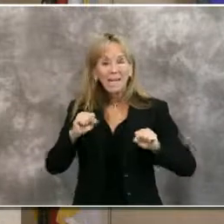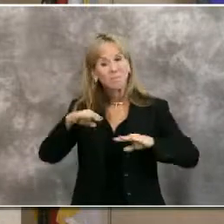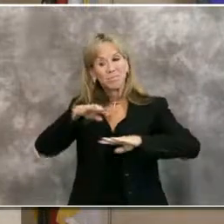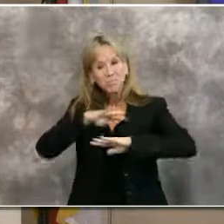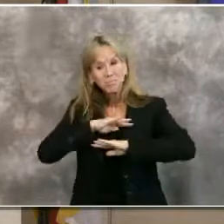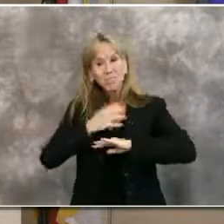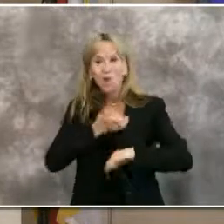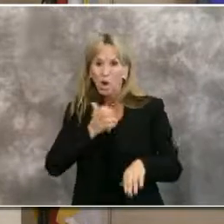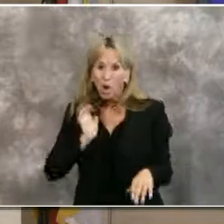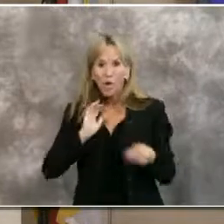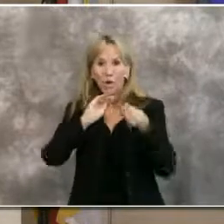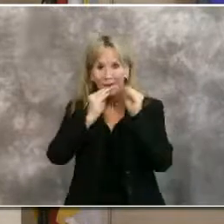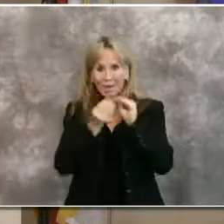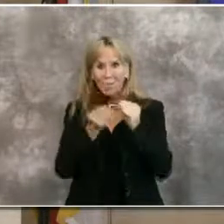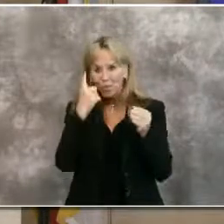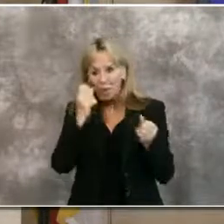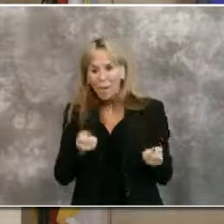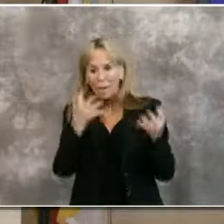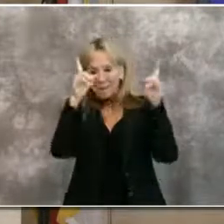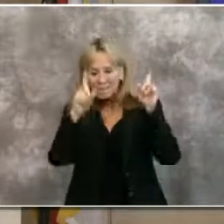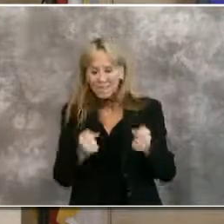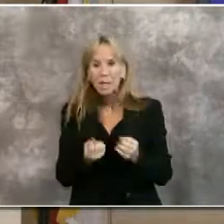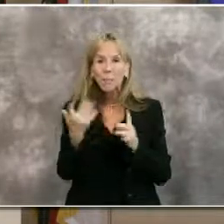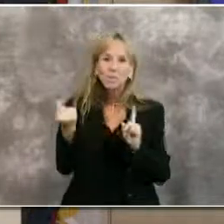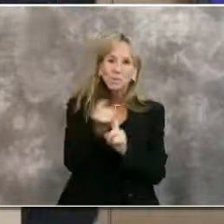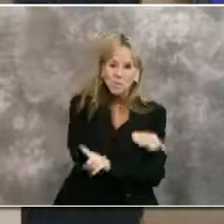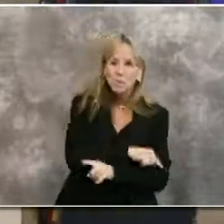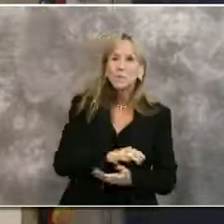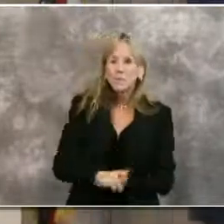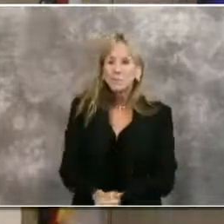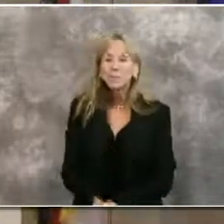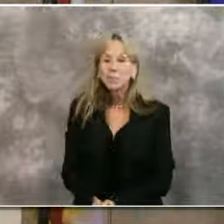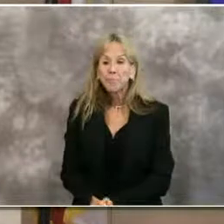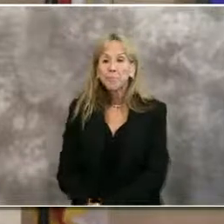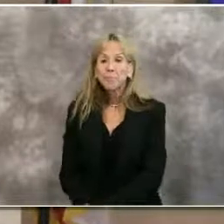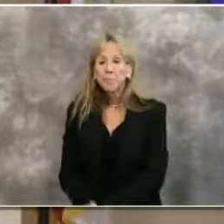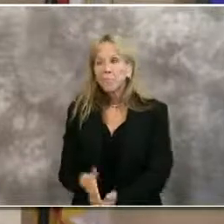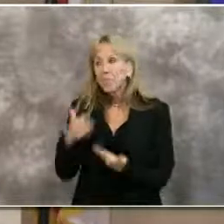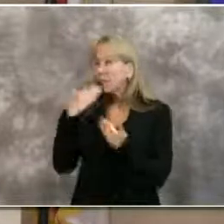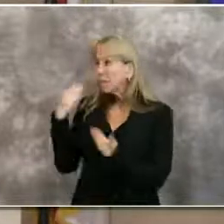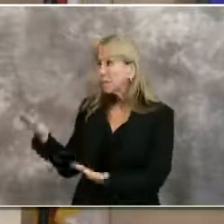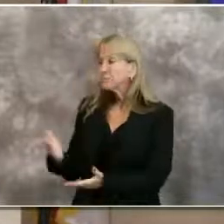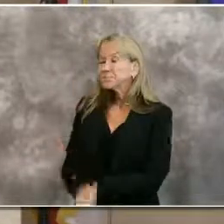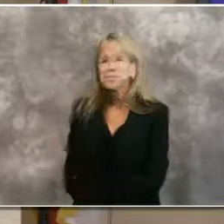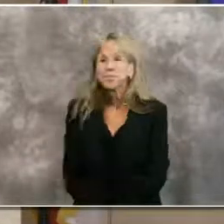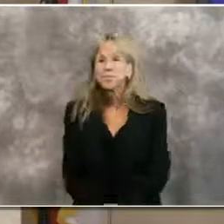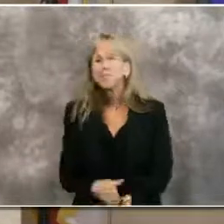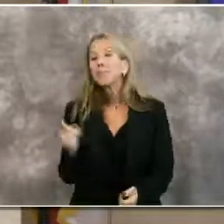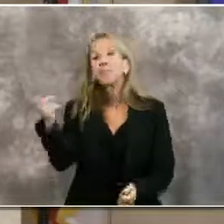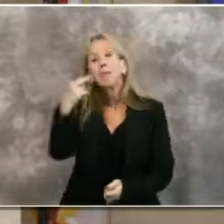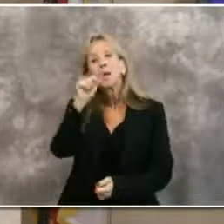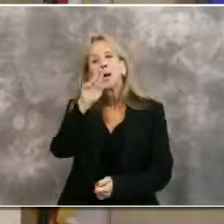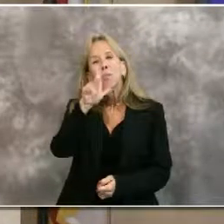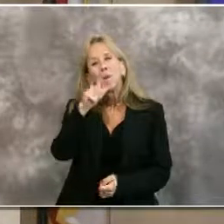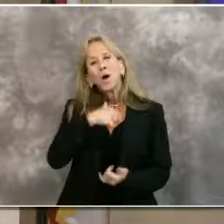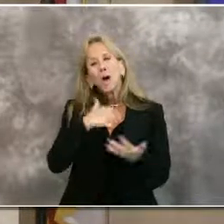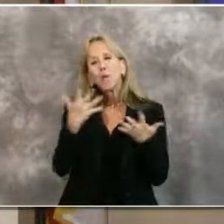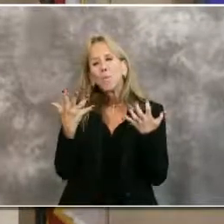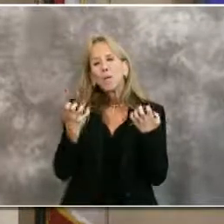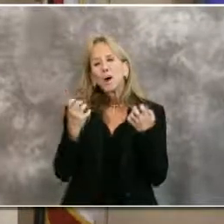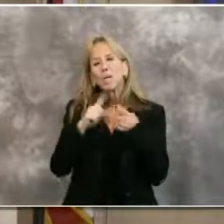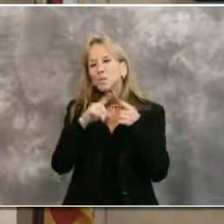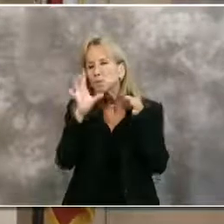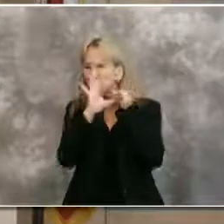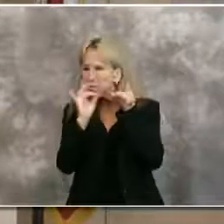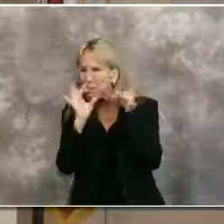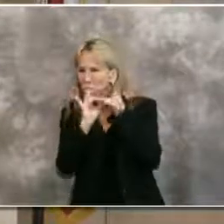metric. Thank you, Dr. McDonald. Paul, I just wanted to make one additional